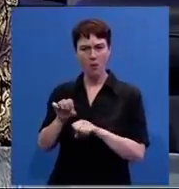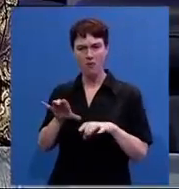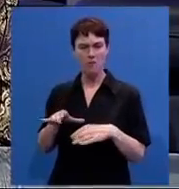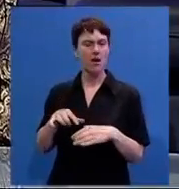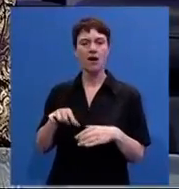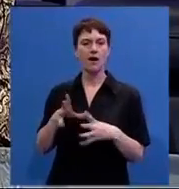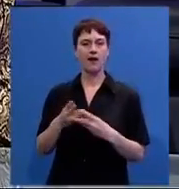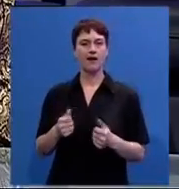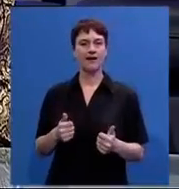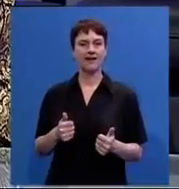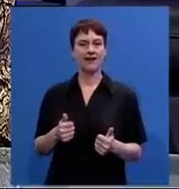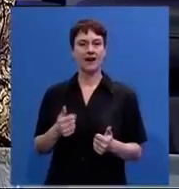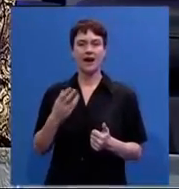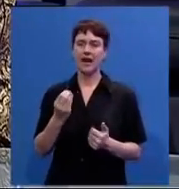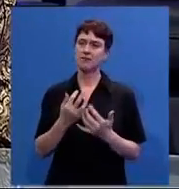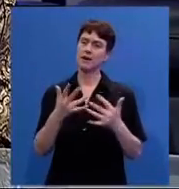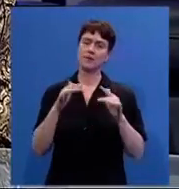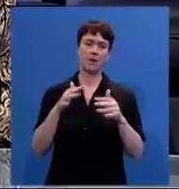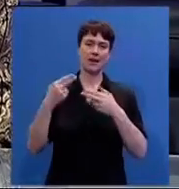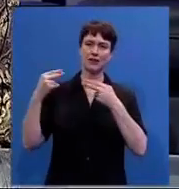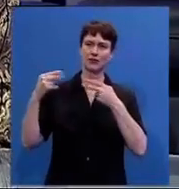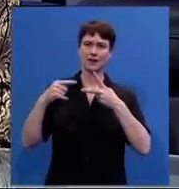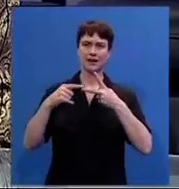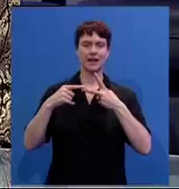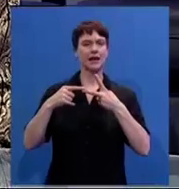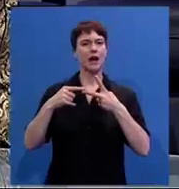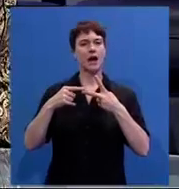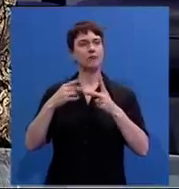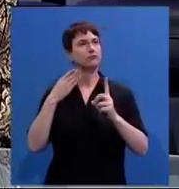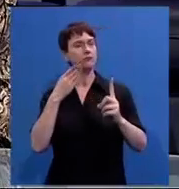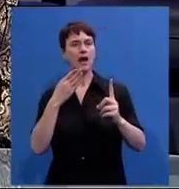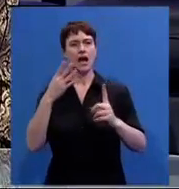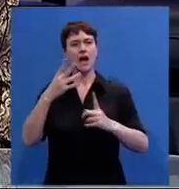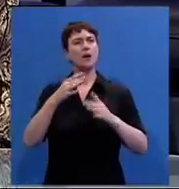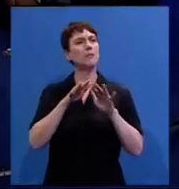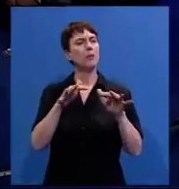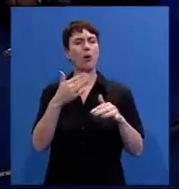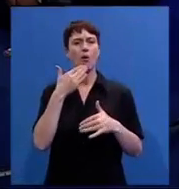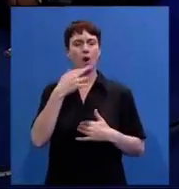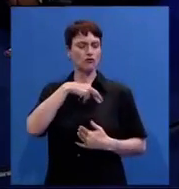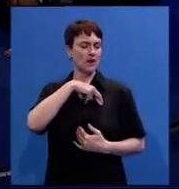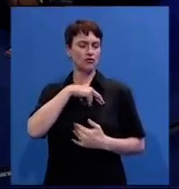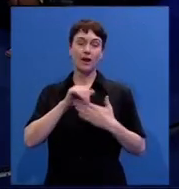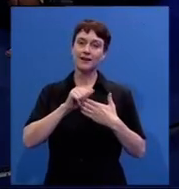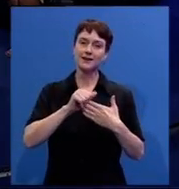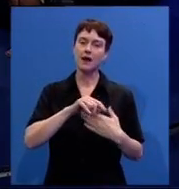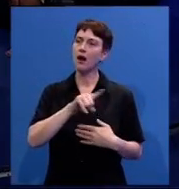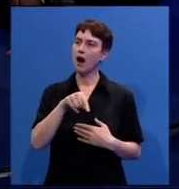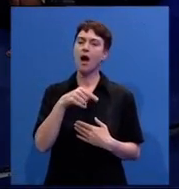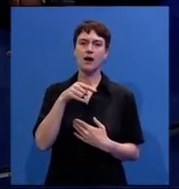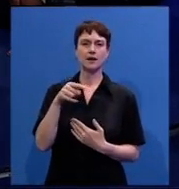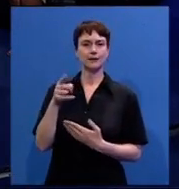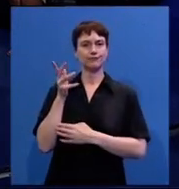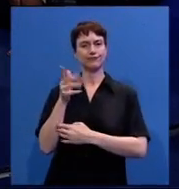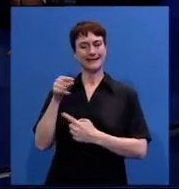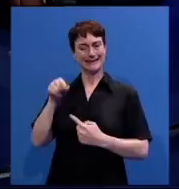many historians, prophets and religious leaders talking about this dream. We never realized